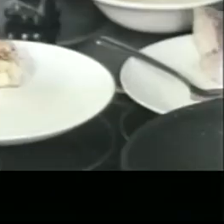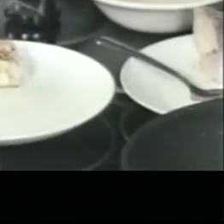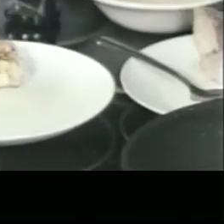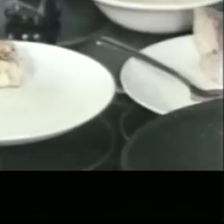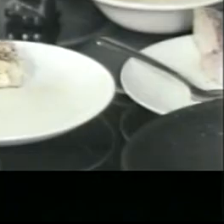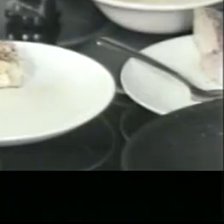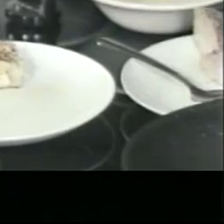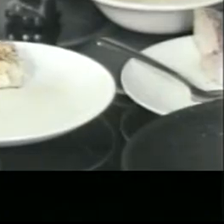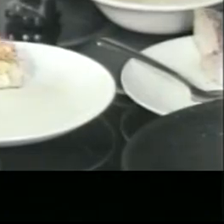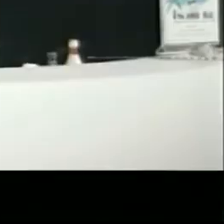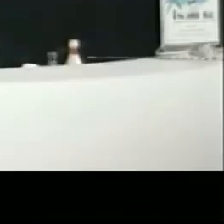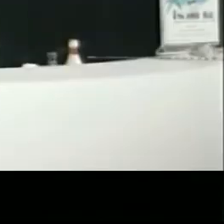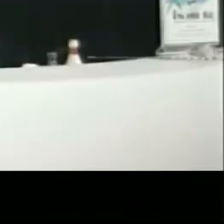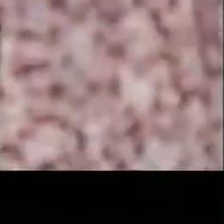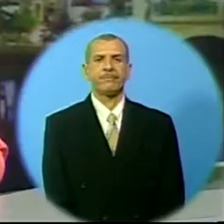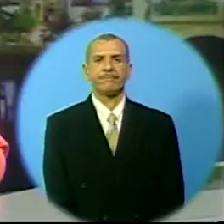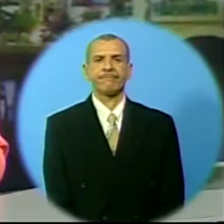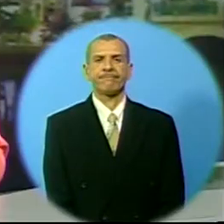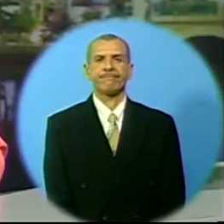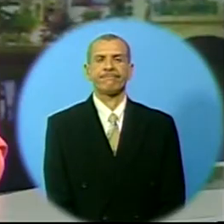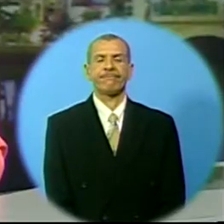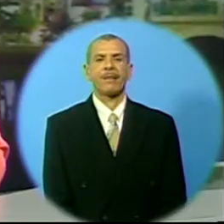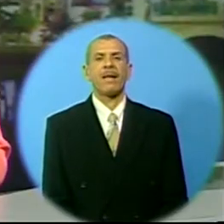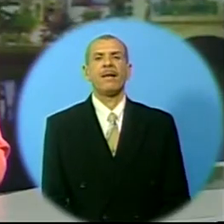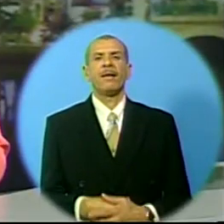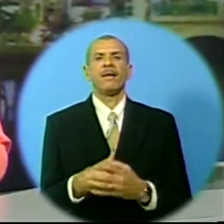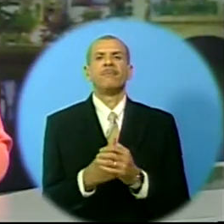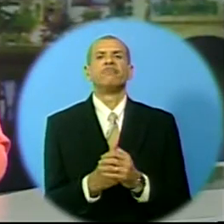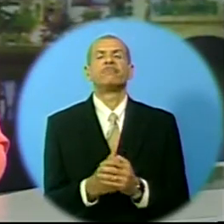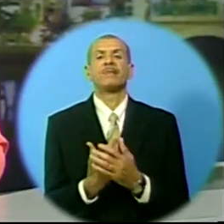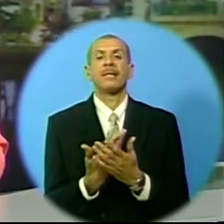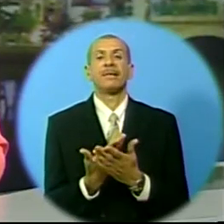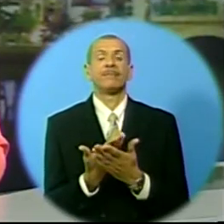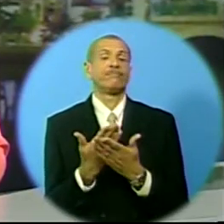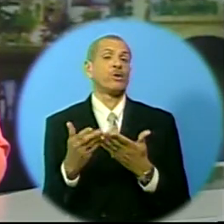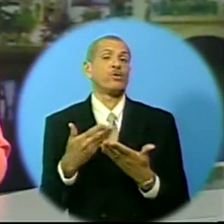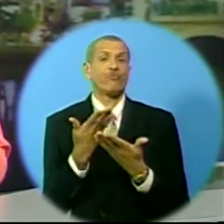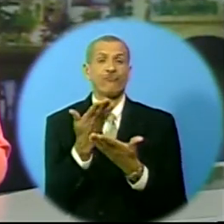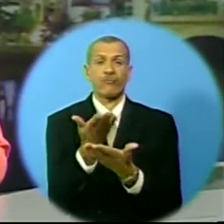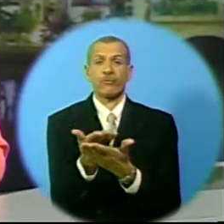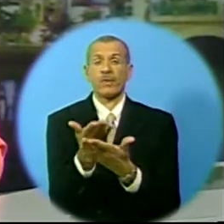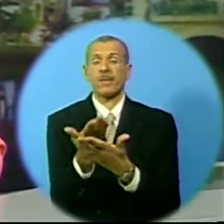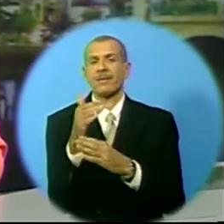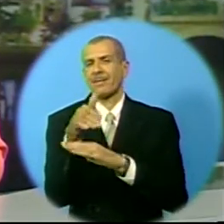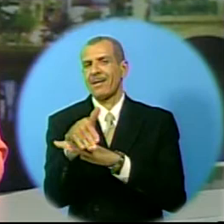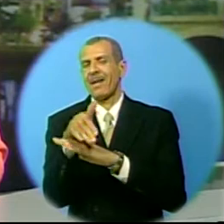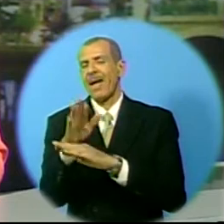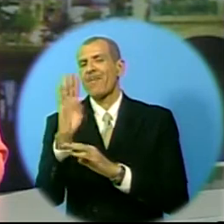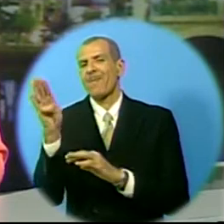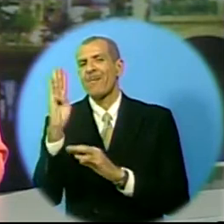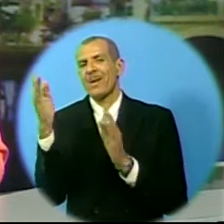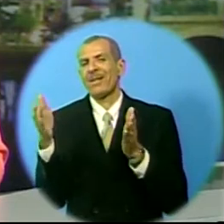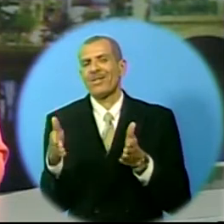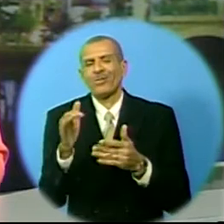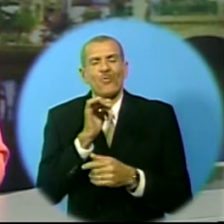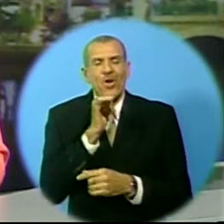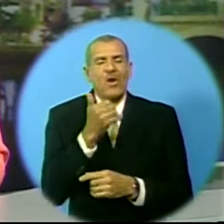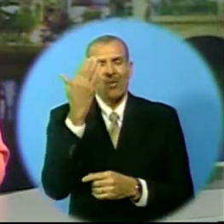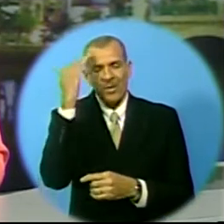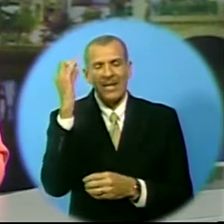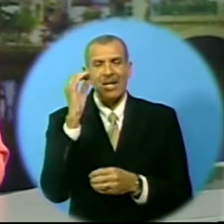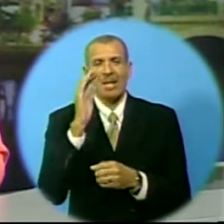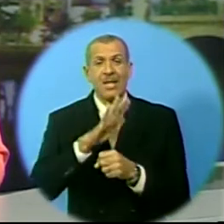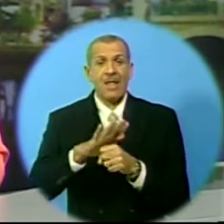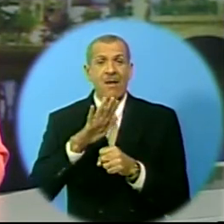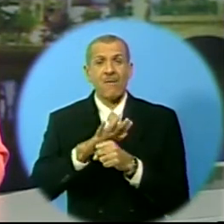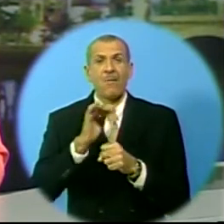Jerson, CBC News. Kent, thank you. Suggestions tonight that Barbadians still do not know enough